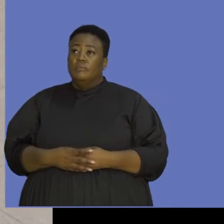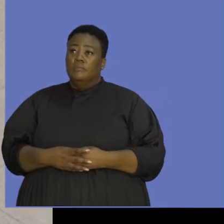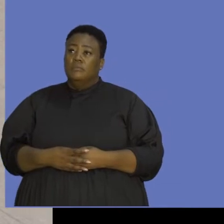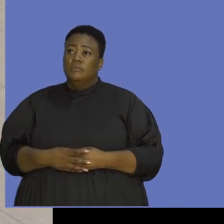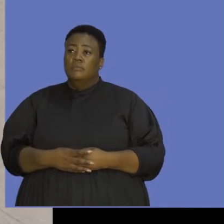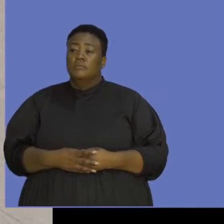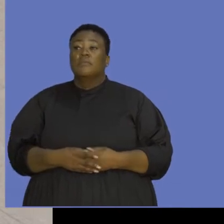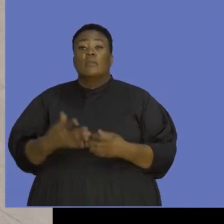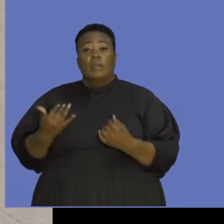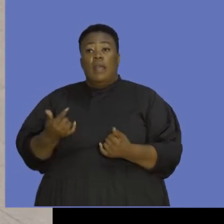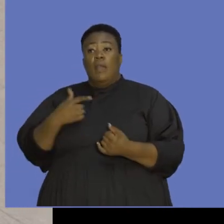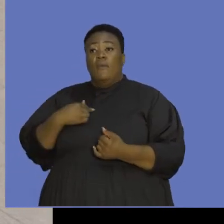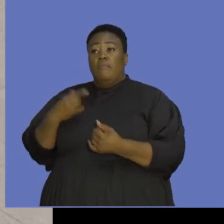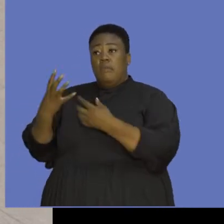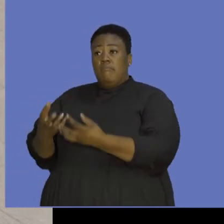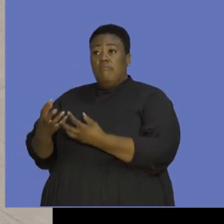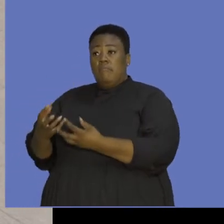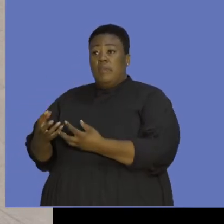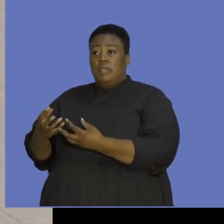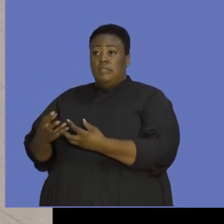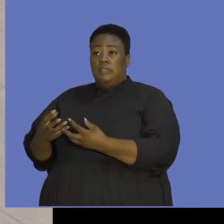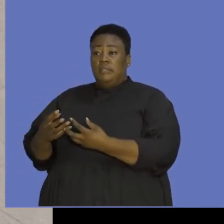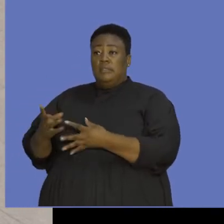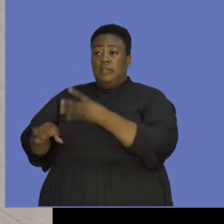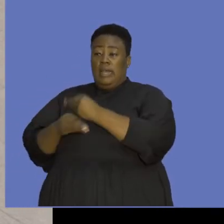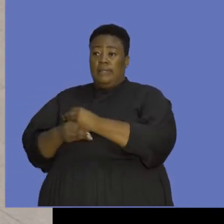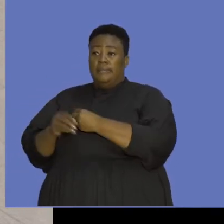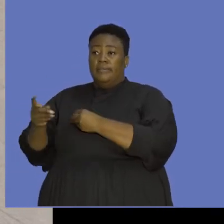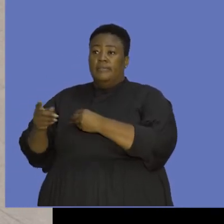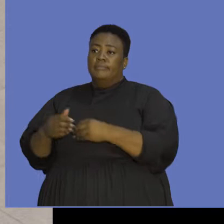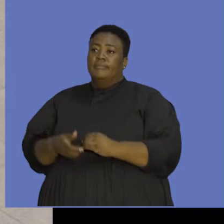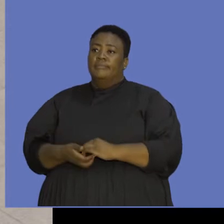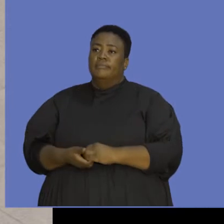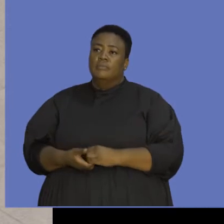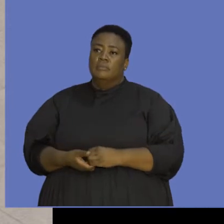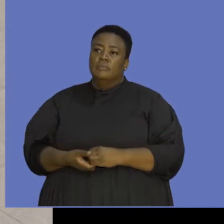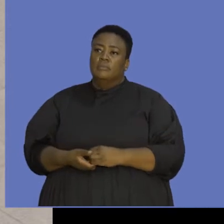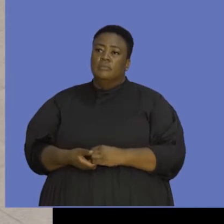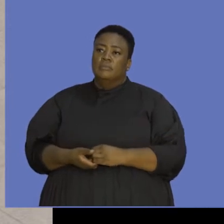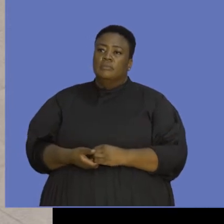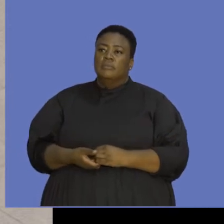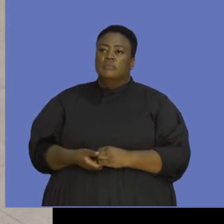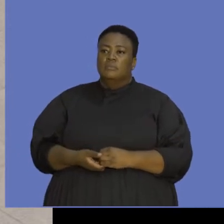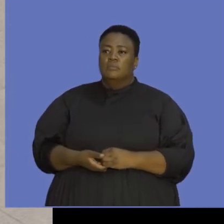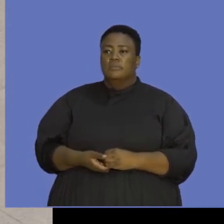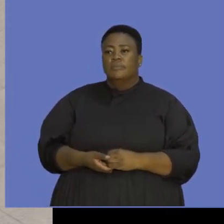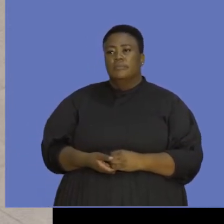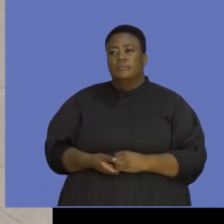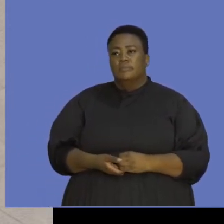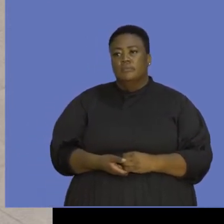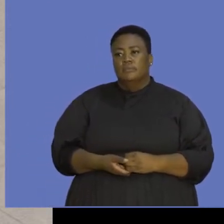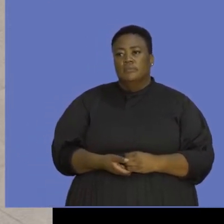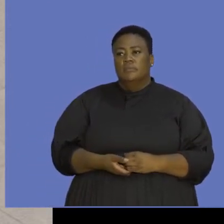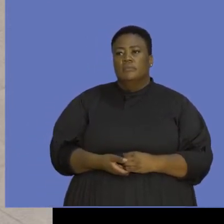So I'm now going to add mass pieces to the trolley. We're going to release the cart. Okay, there we